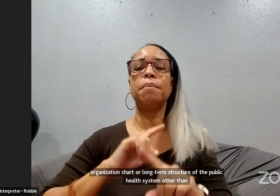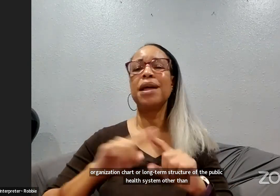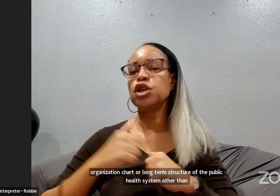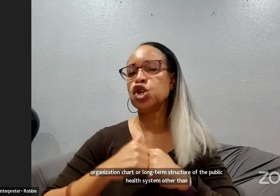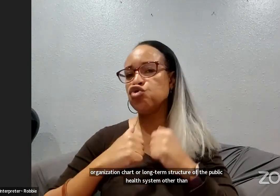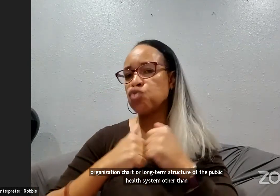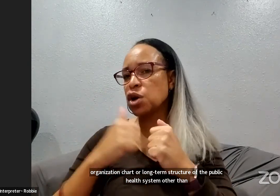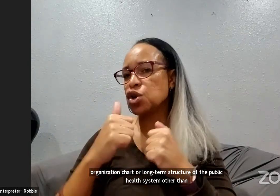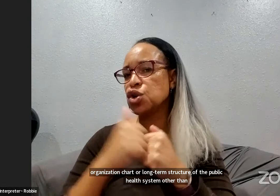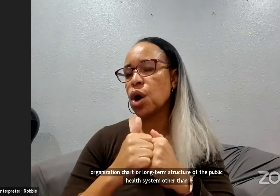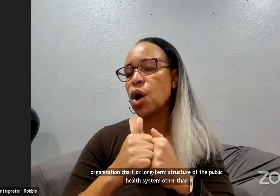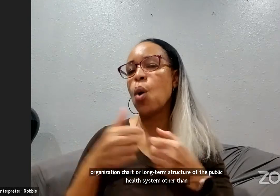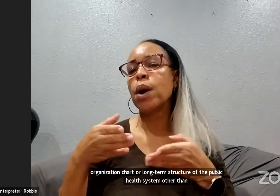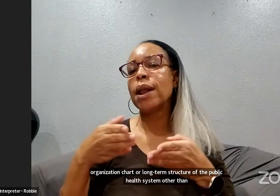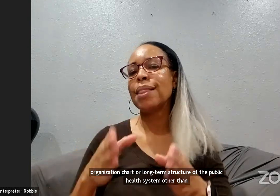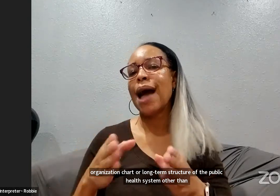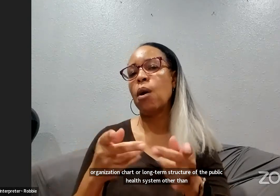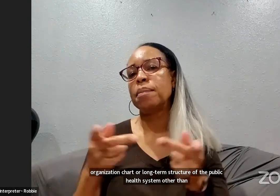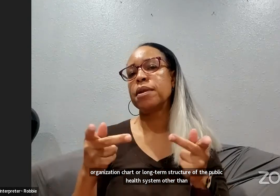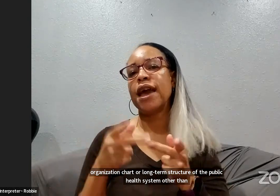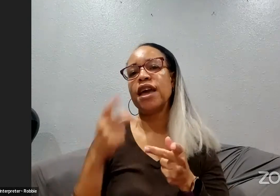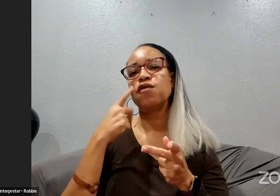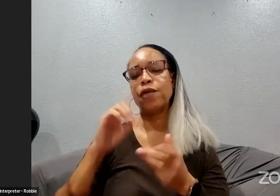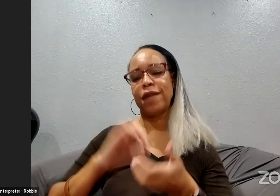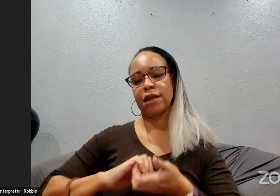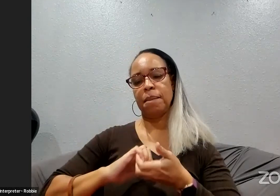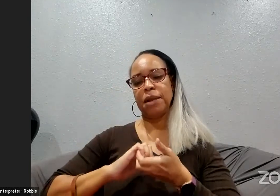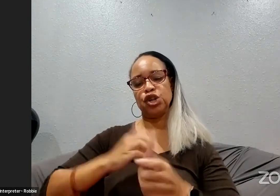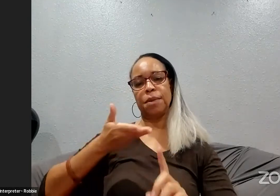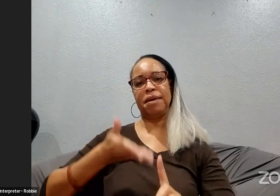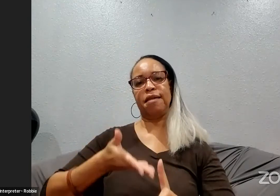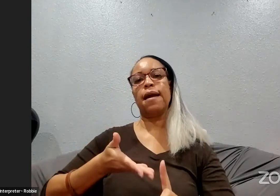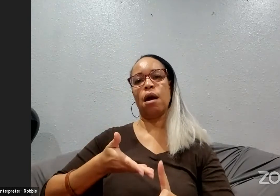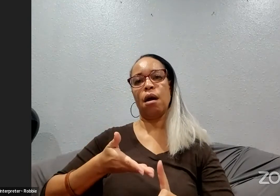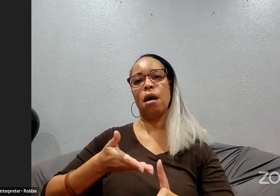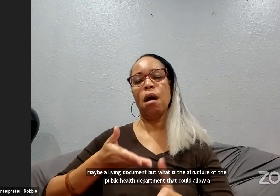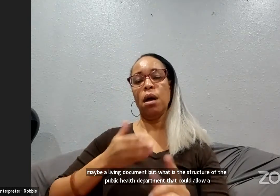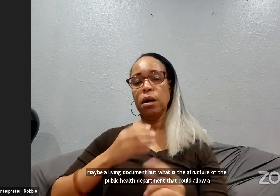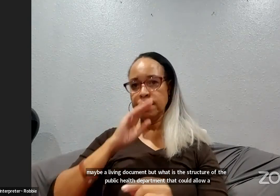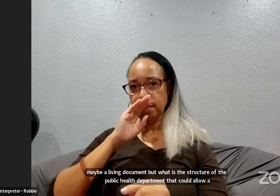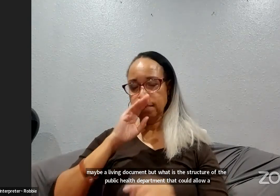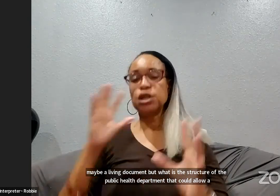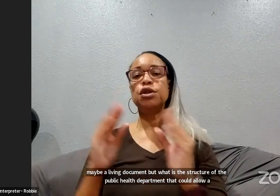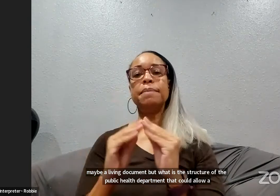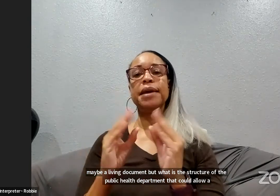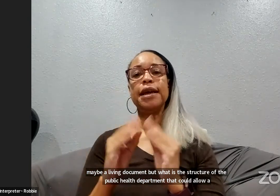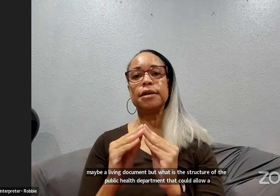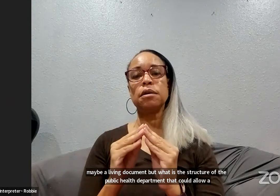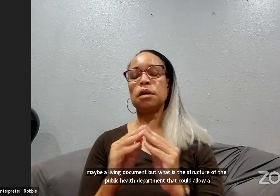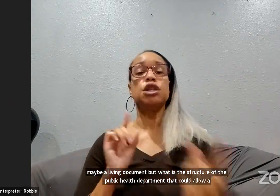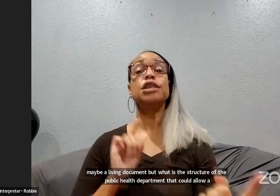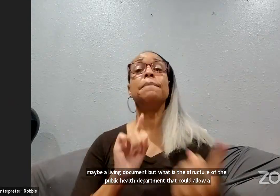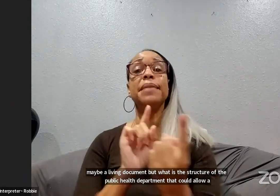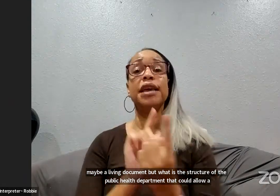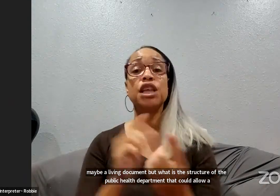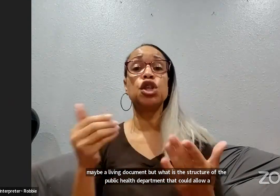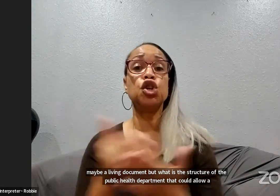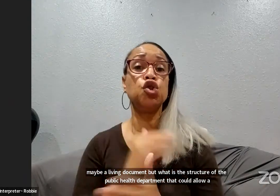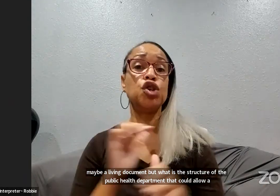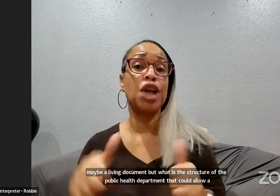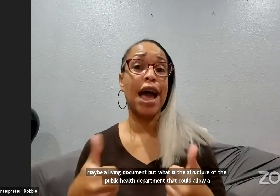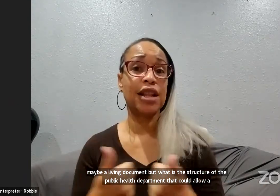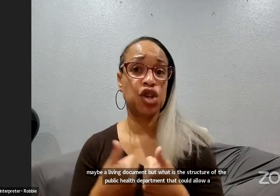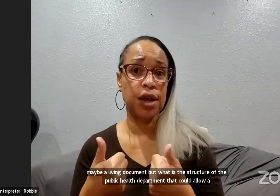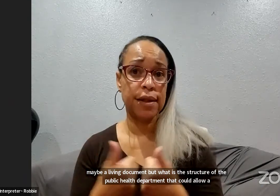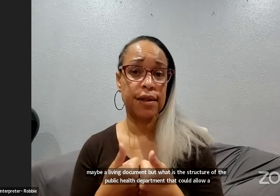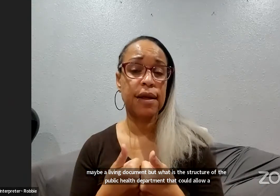allow a place for this coalition to land, to meet current challenges and future challenges? Also would like to